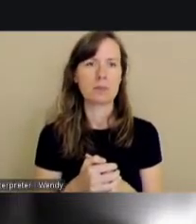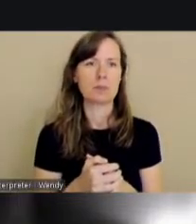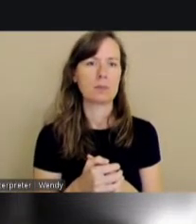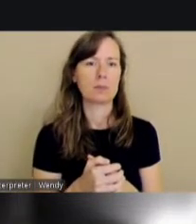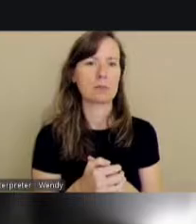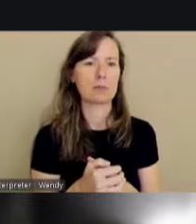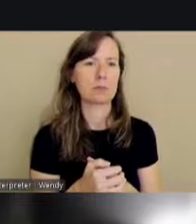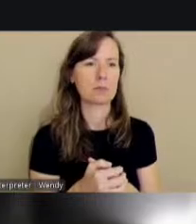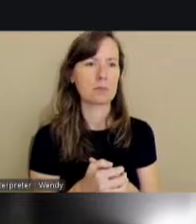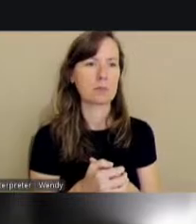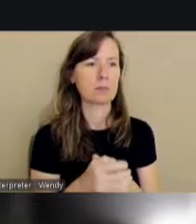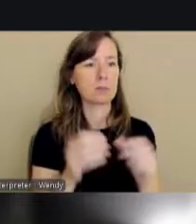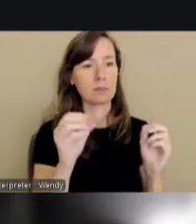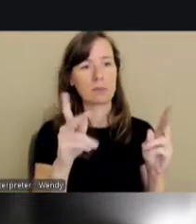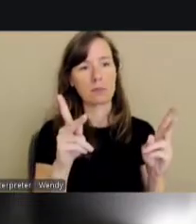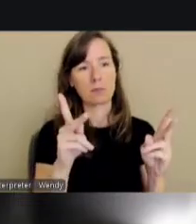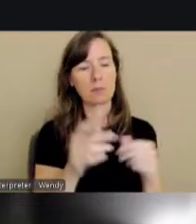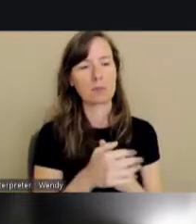Okay,